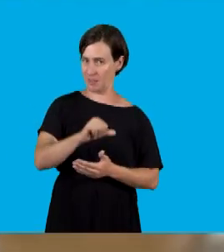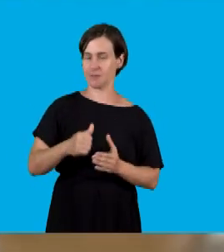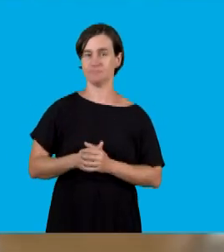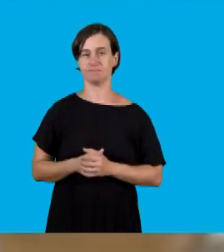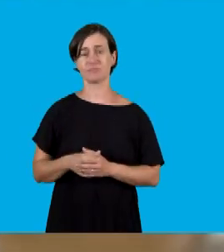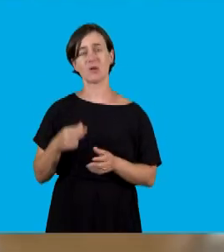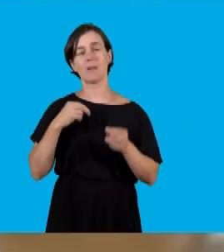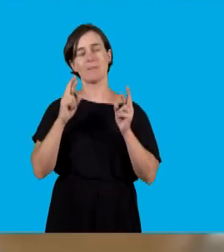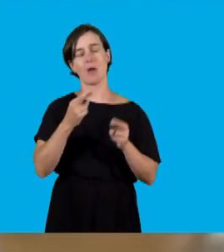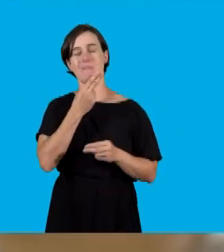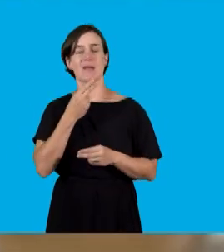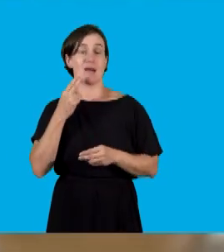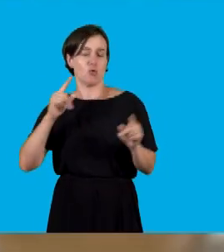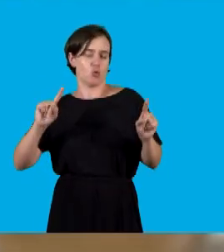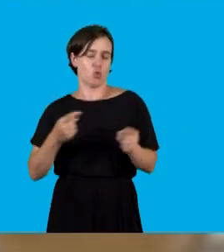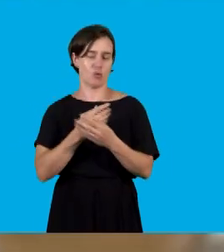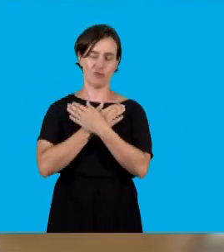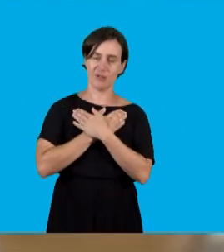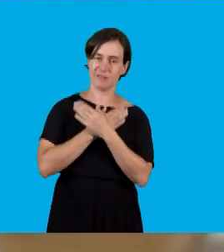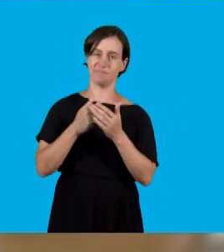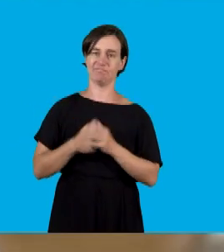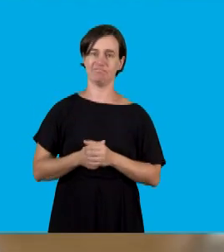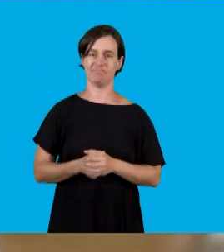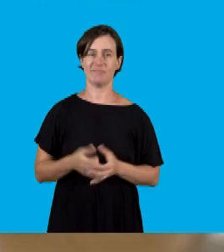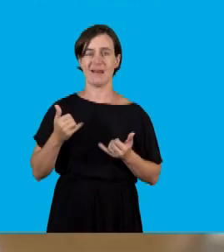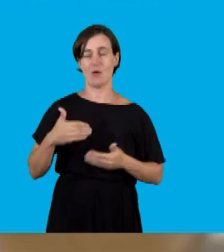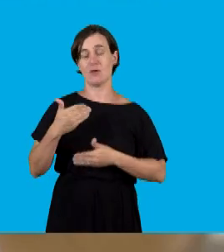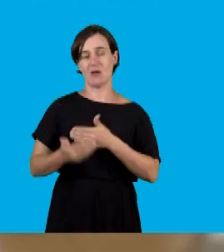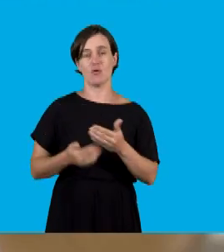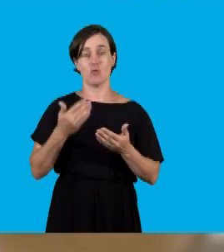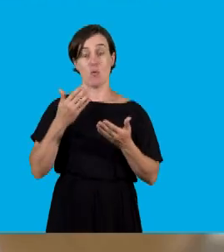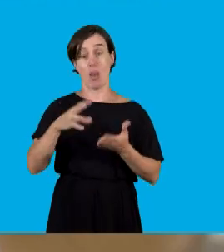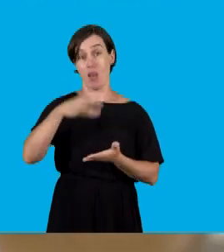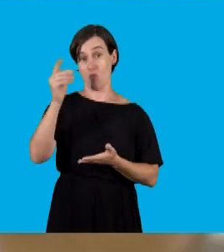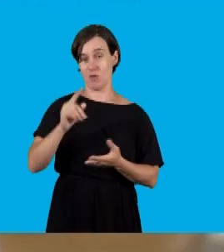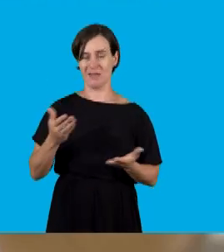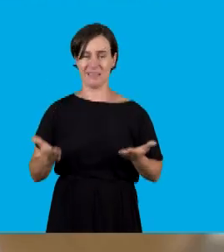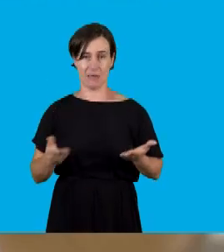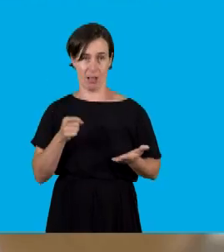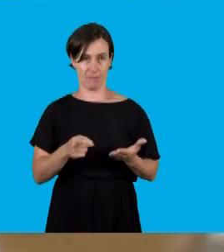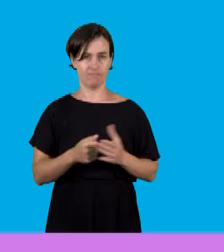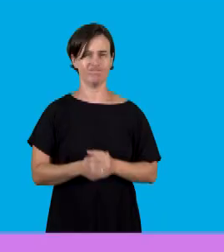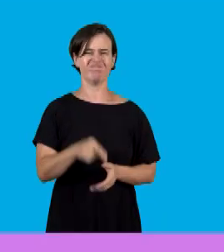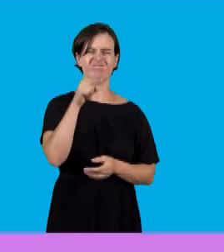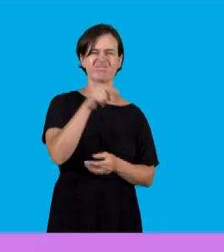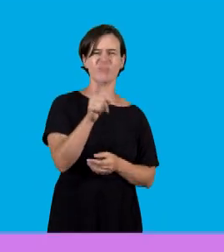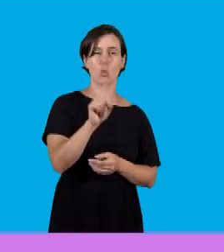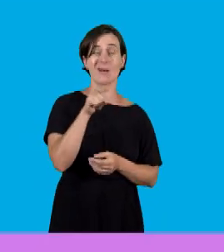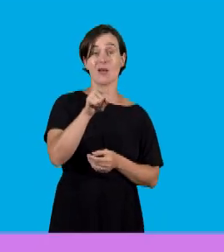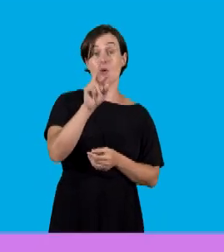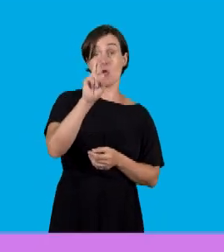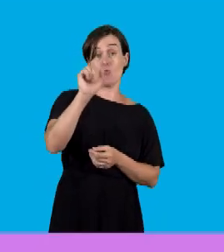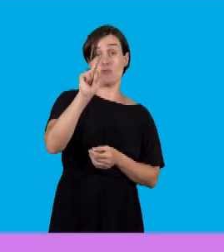Welcome back, learners. I hope you had a nice quick rest. And now let's continue to scales. A scale is a